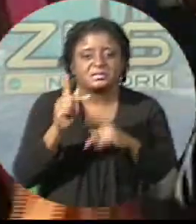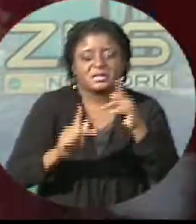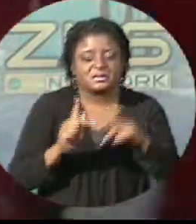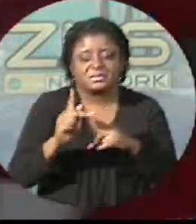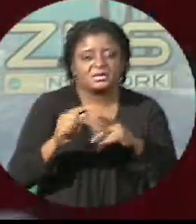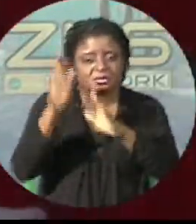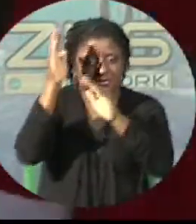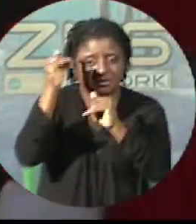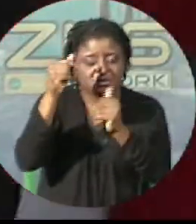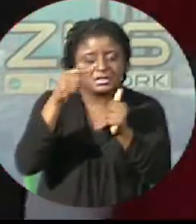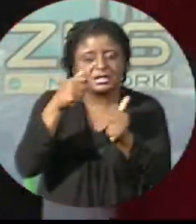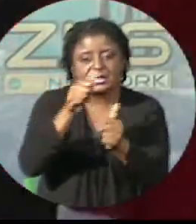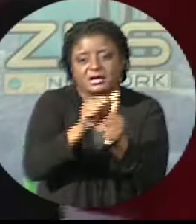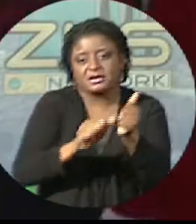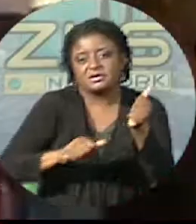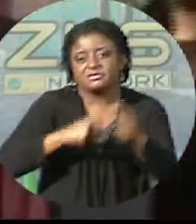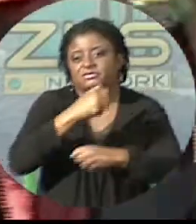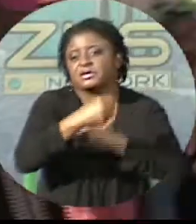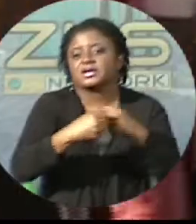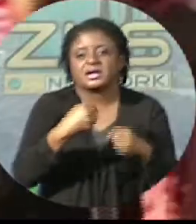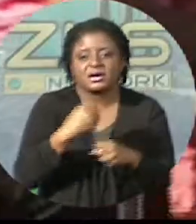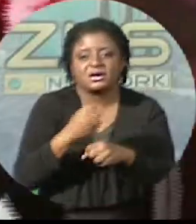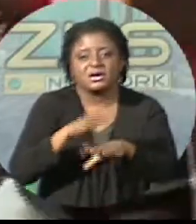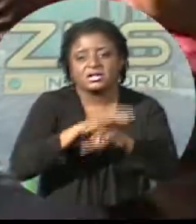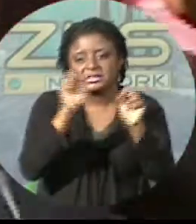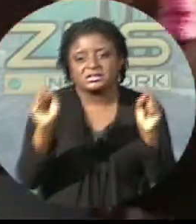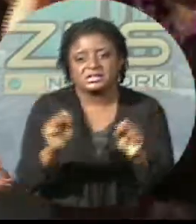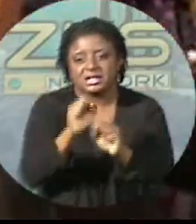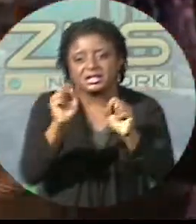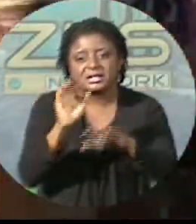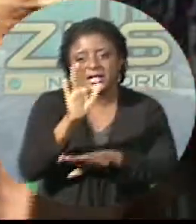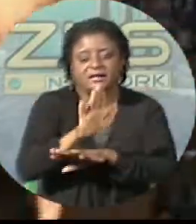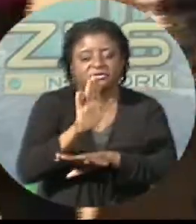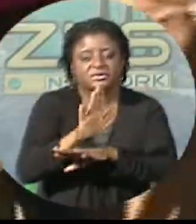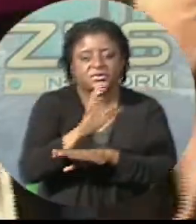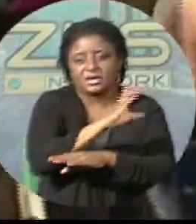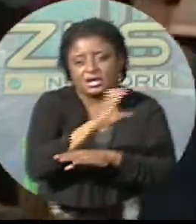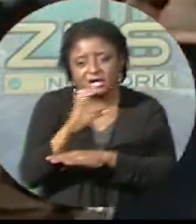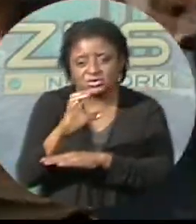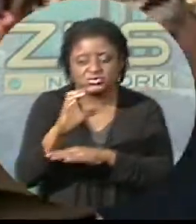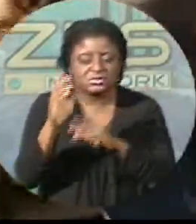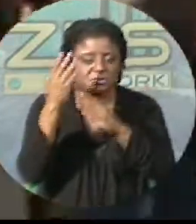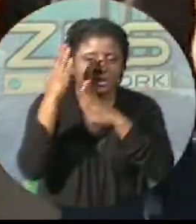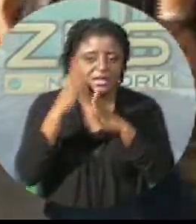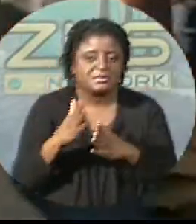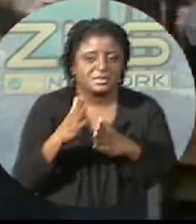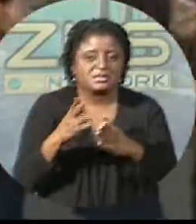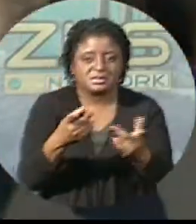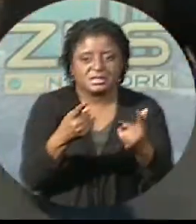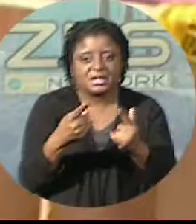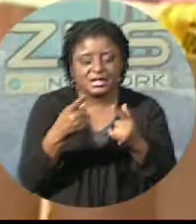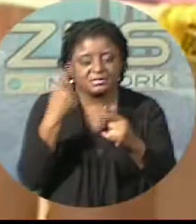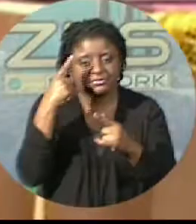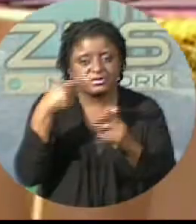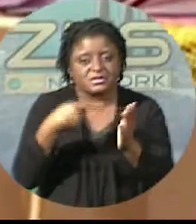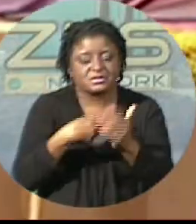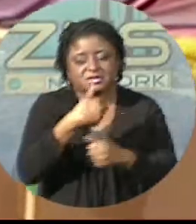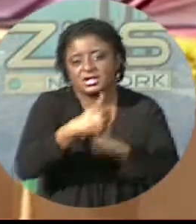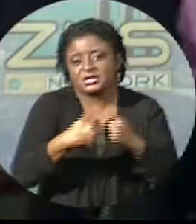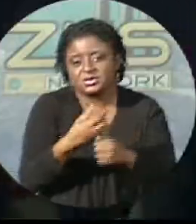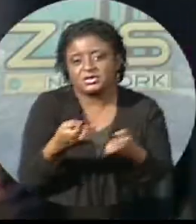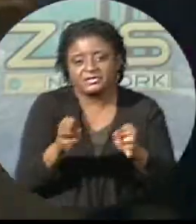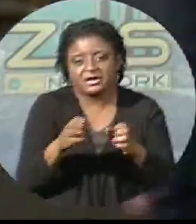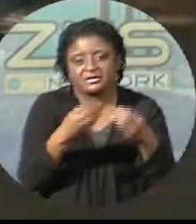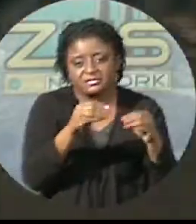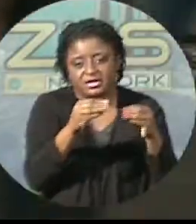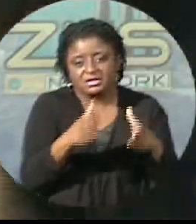this year was no different. On Saturday afternoon, hundreds of Bahamians from near and far turned out for the annual event. Vendors were out in full